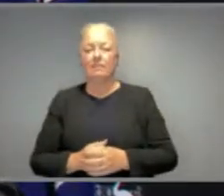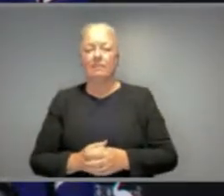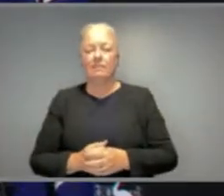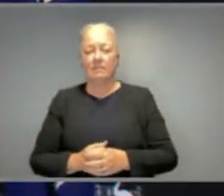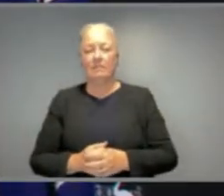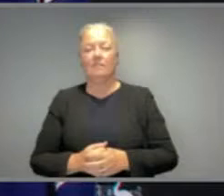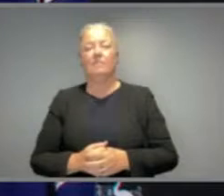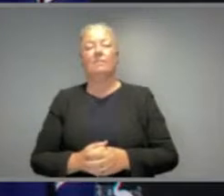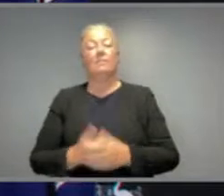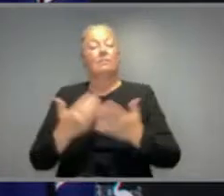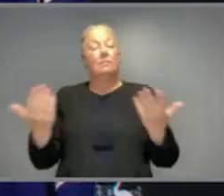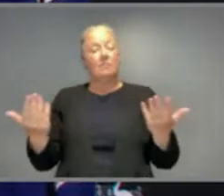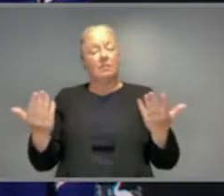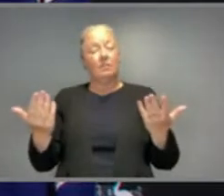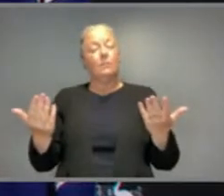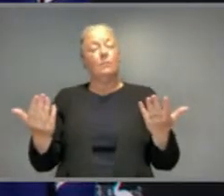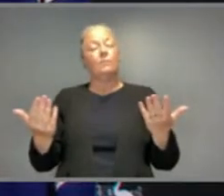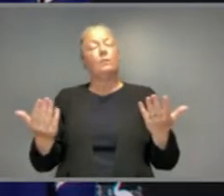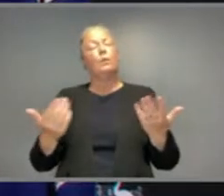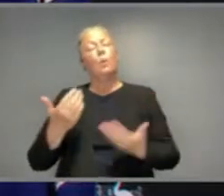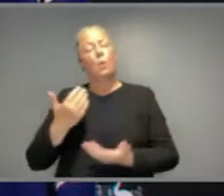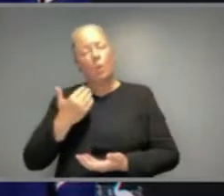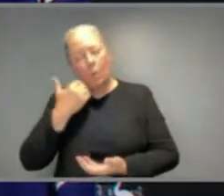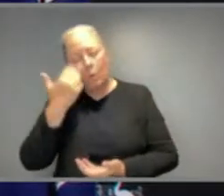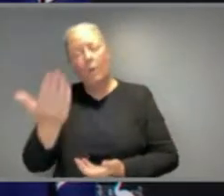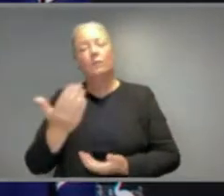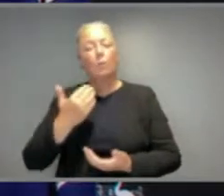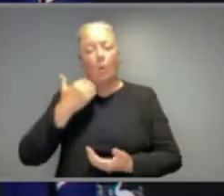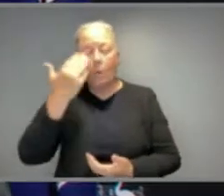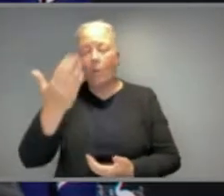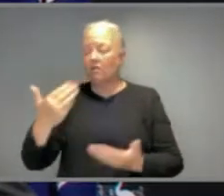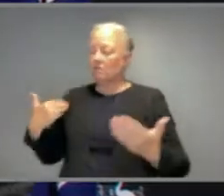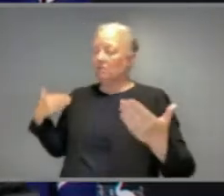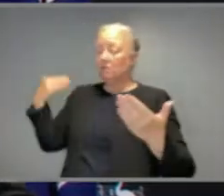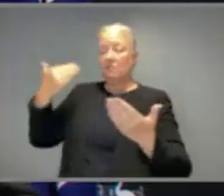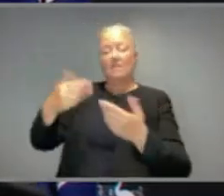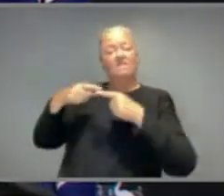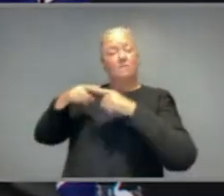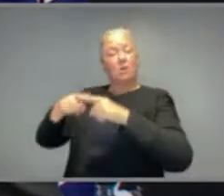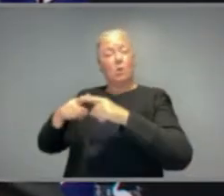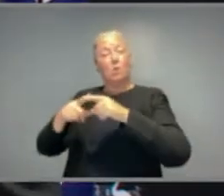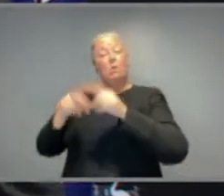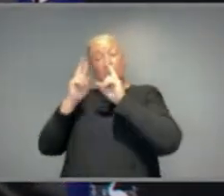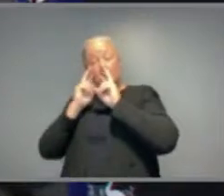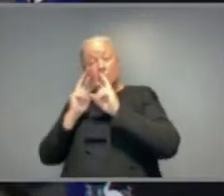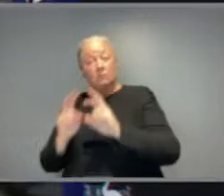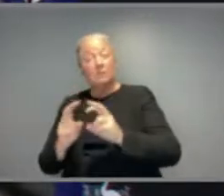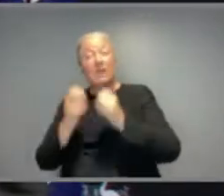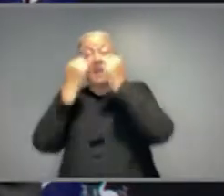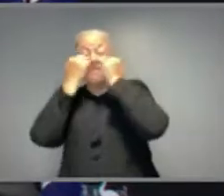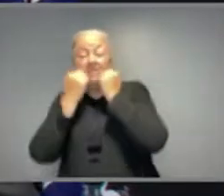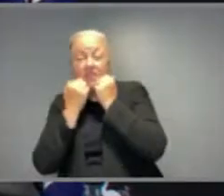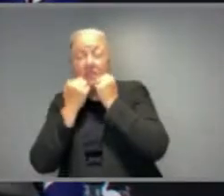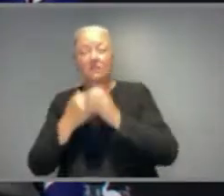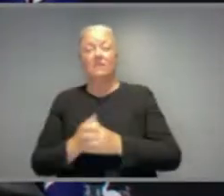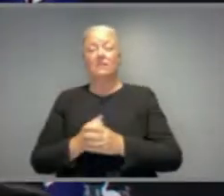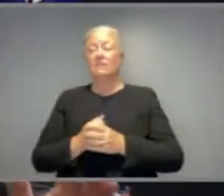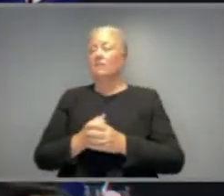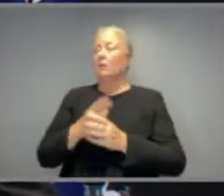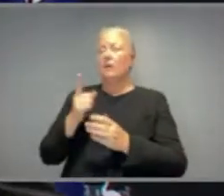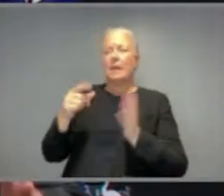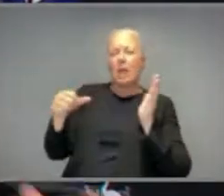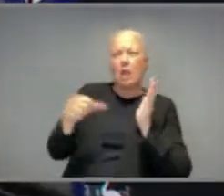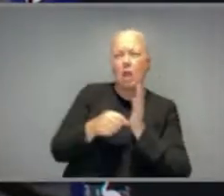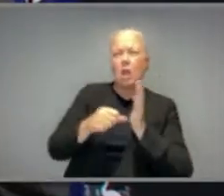informed by the evidence and the clear expert health and economic advice. And I